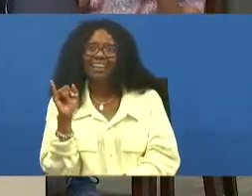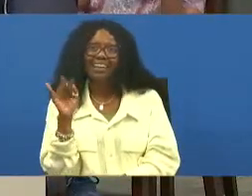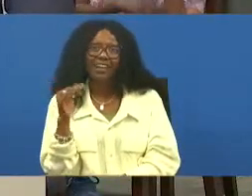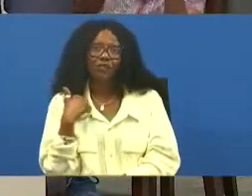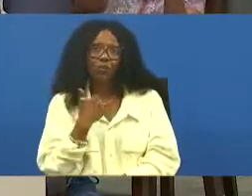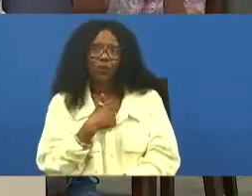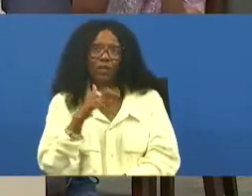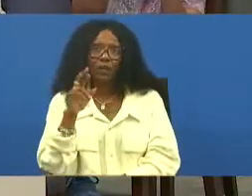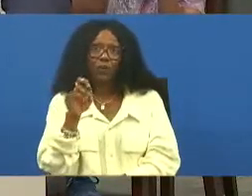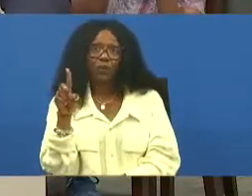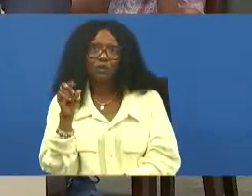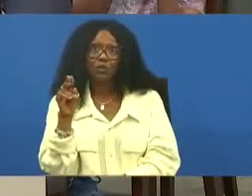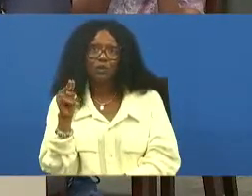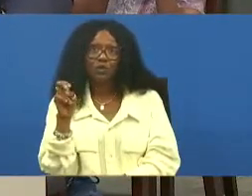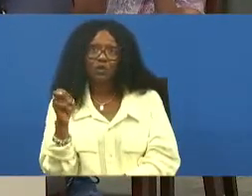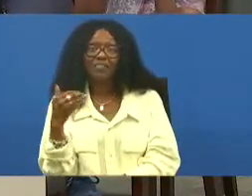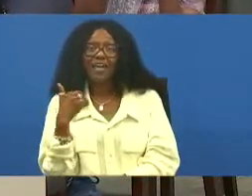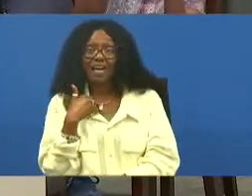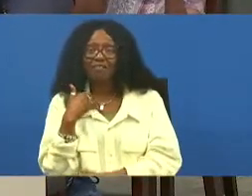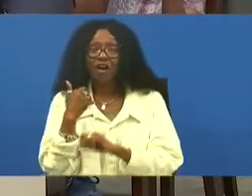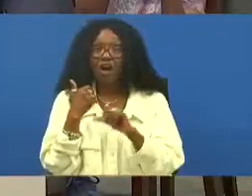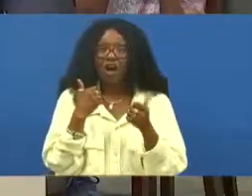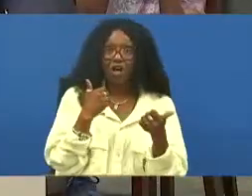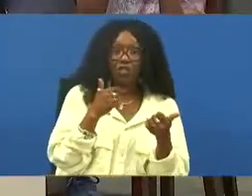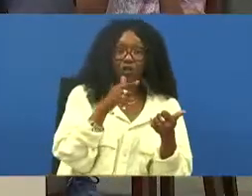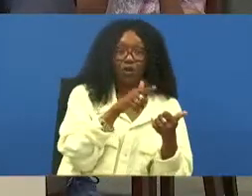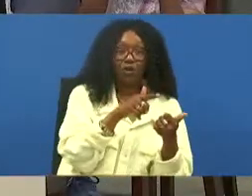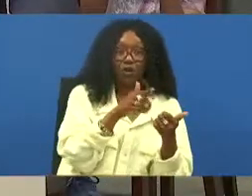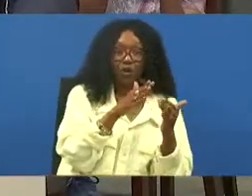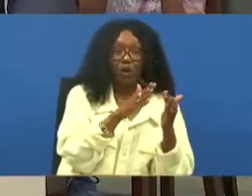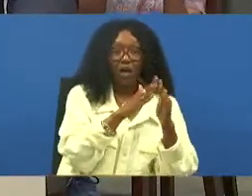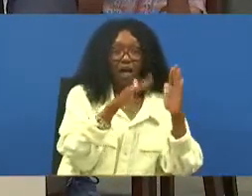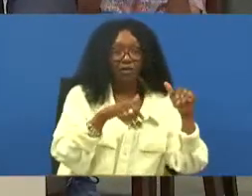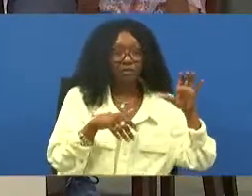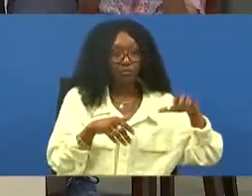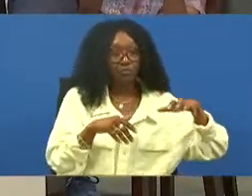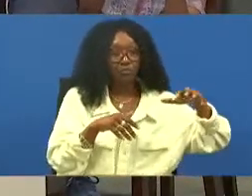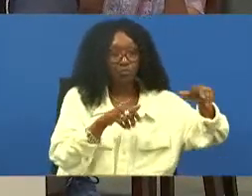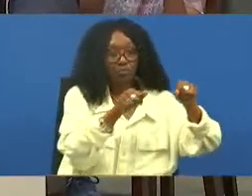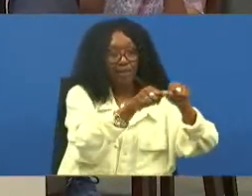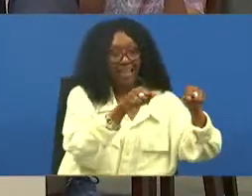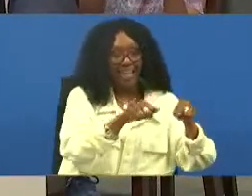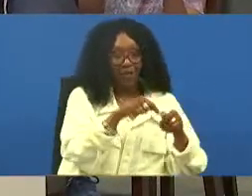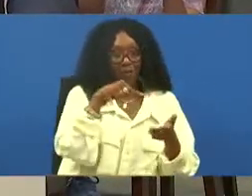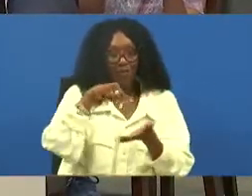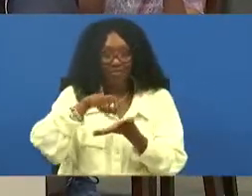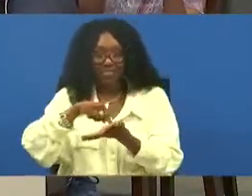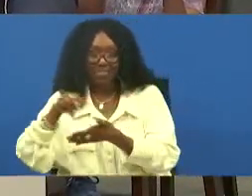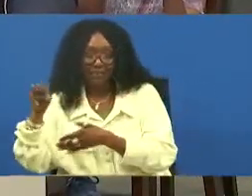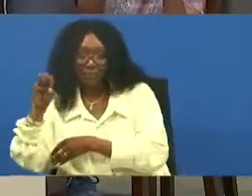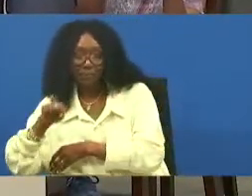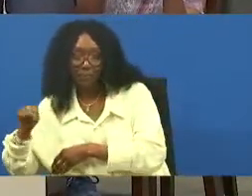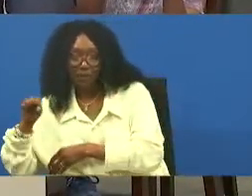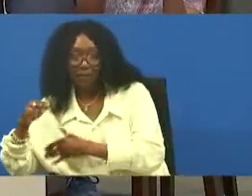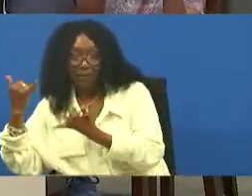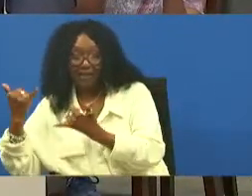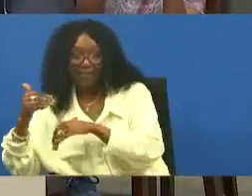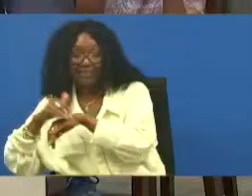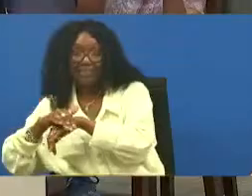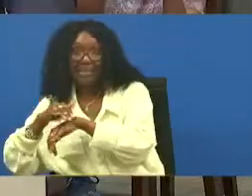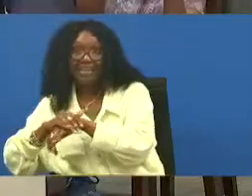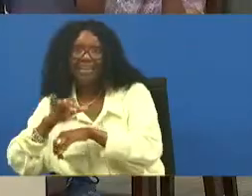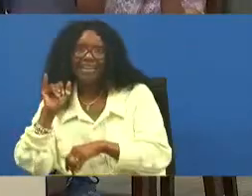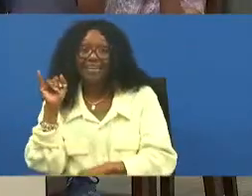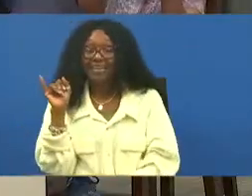property. There is a companion subdivision that's tentatively before the Planning Commission this coming Monday, but the item tonight, again, is just